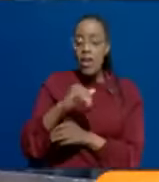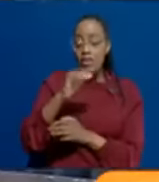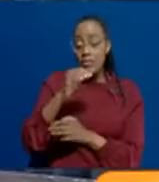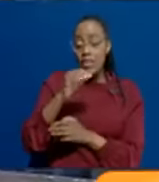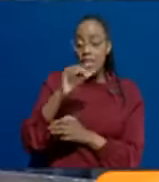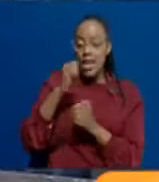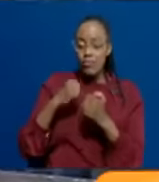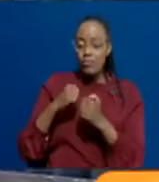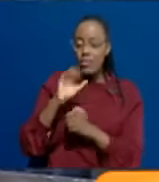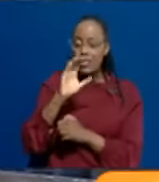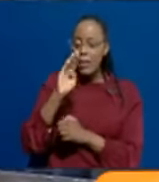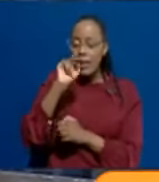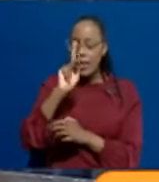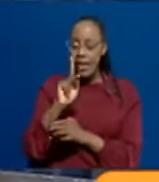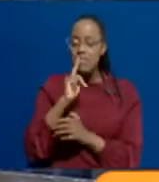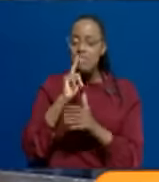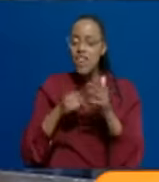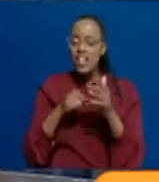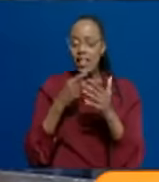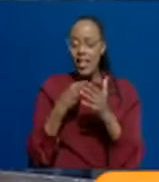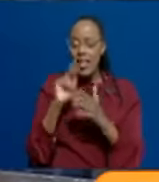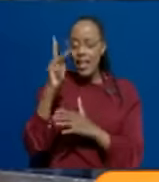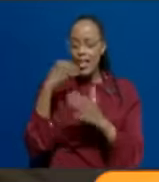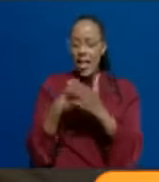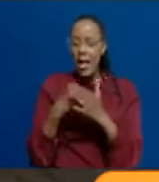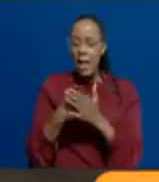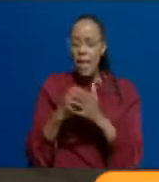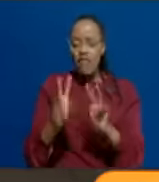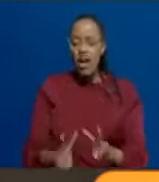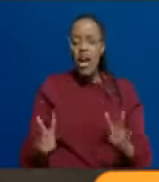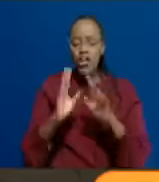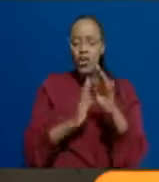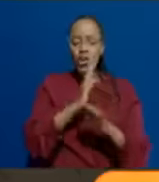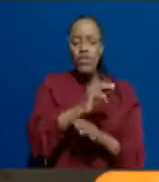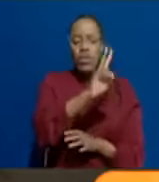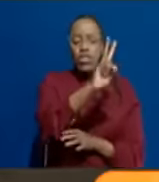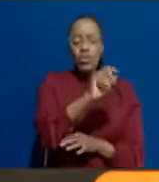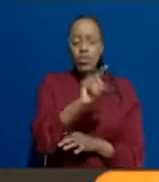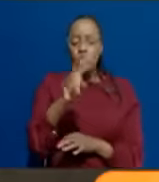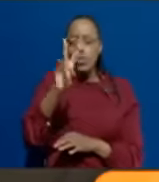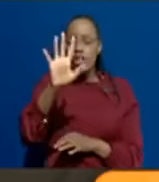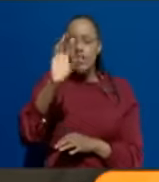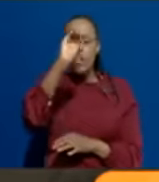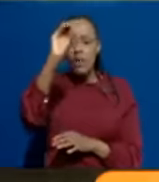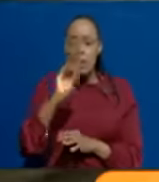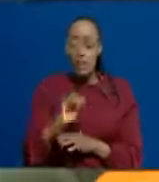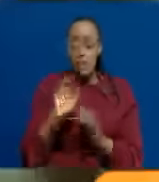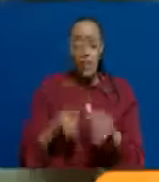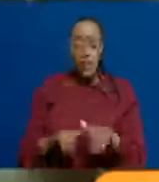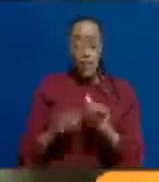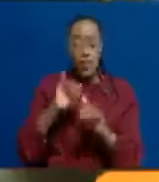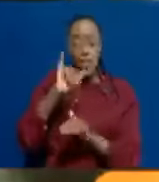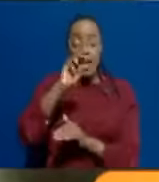further revealing that the Kenyan shilling has for years been overvalued by between 20 to 25%, according to